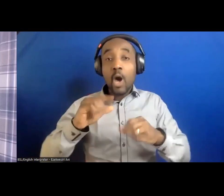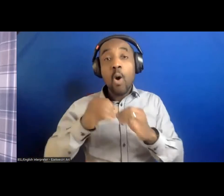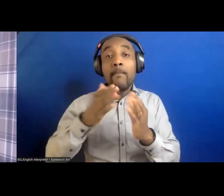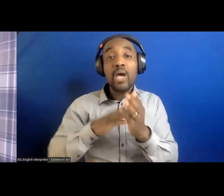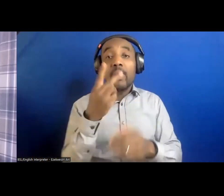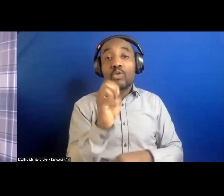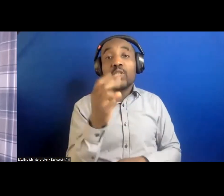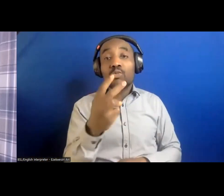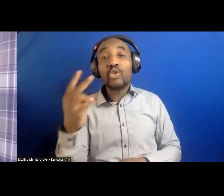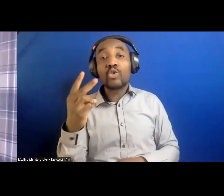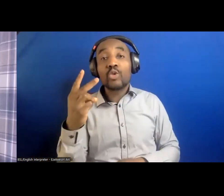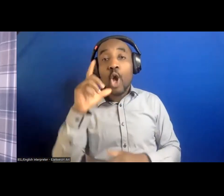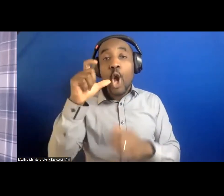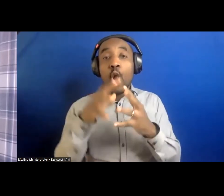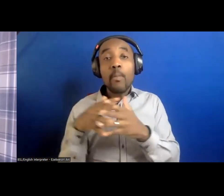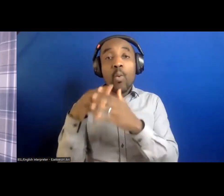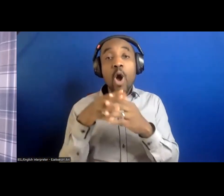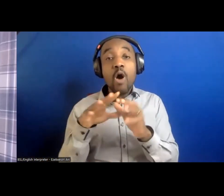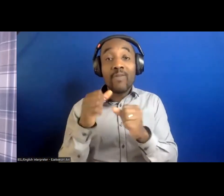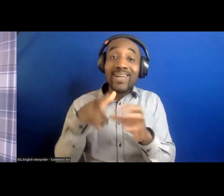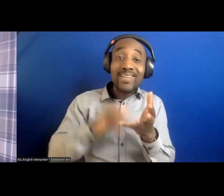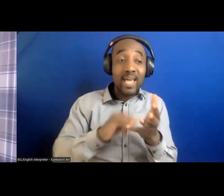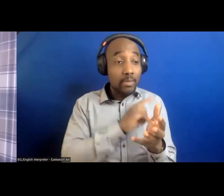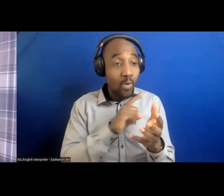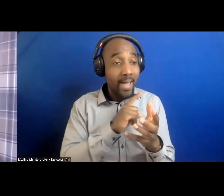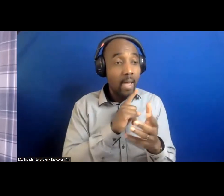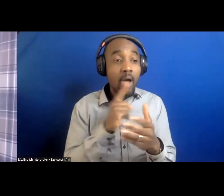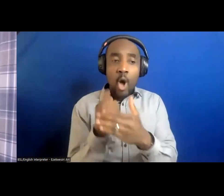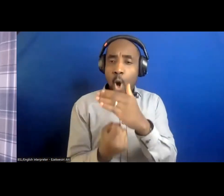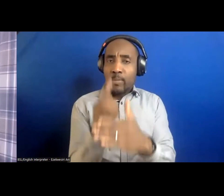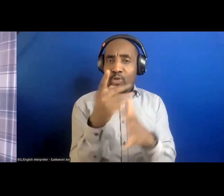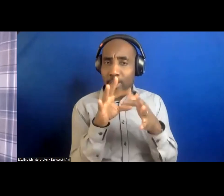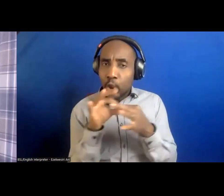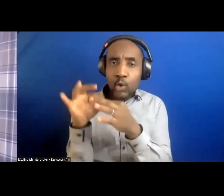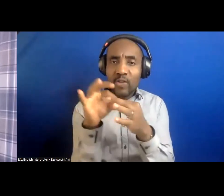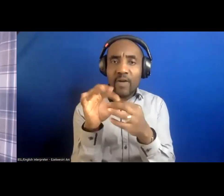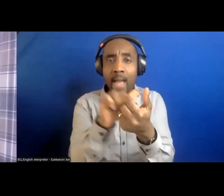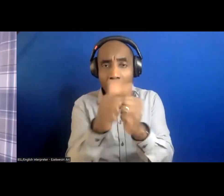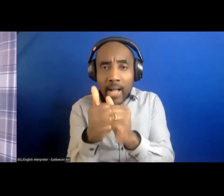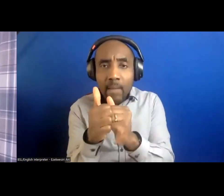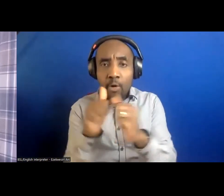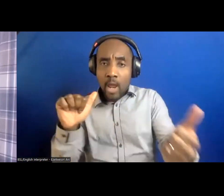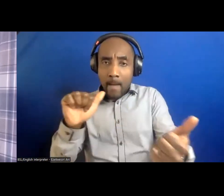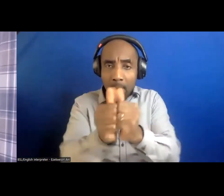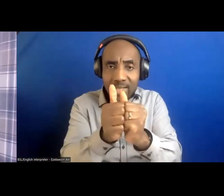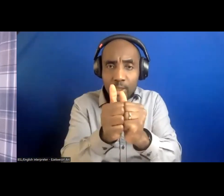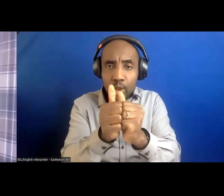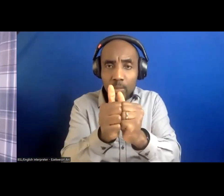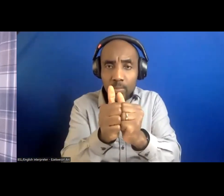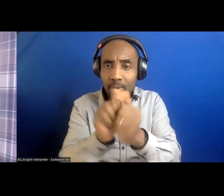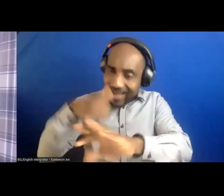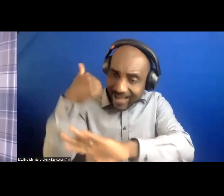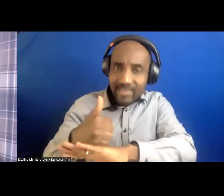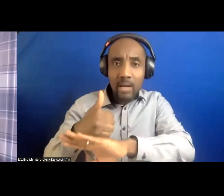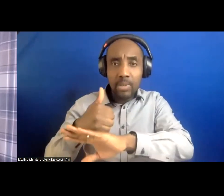because I believed it was a unifying opportunity to collaborate, form partnerships, re-establish, restore, reposition